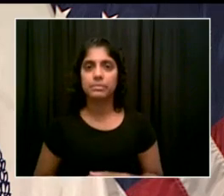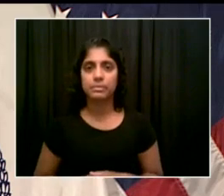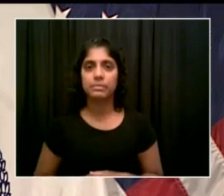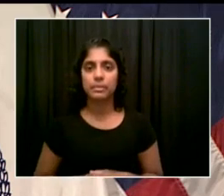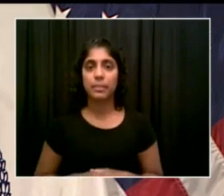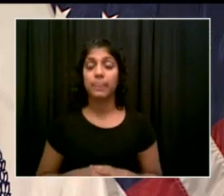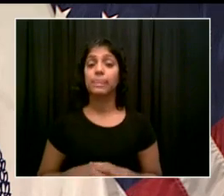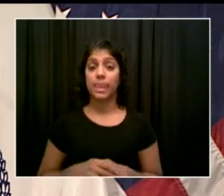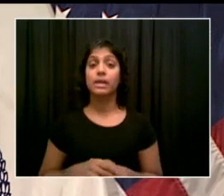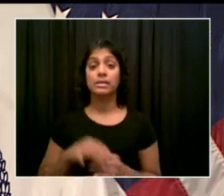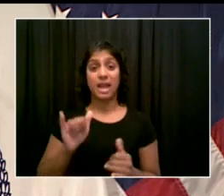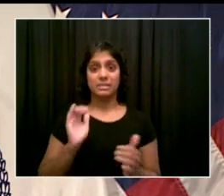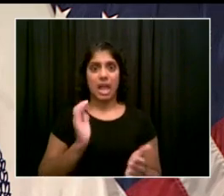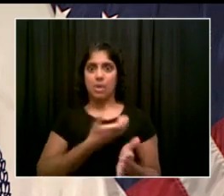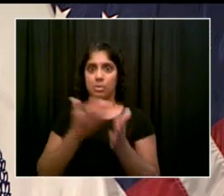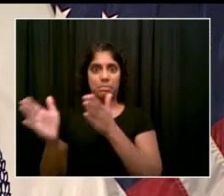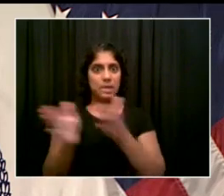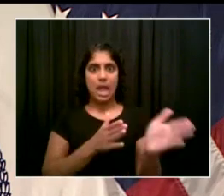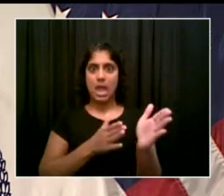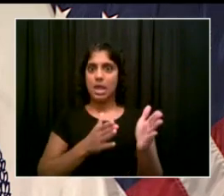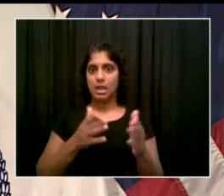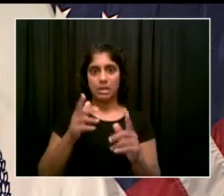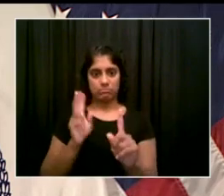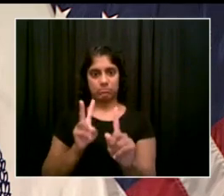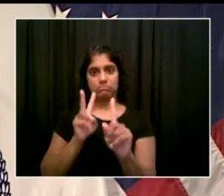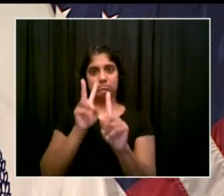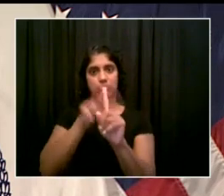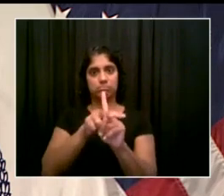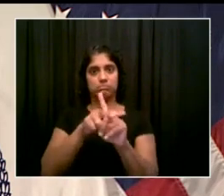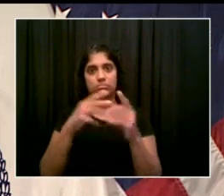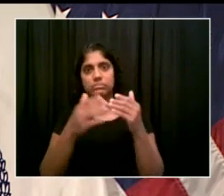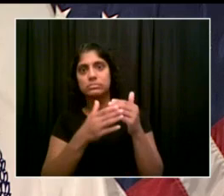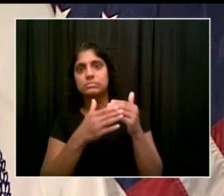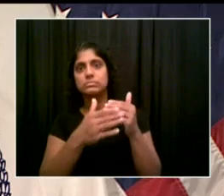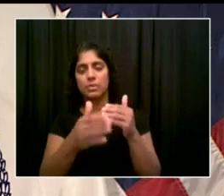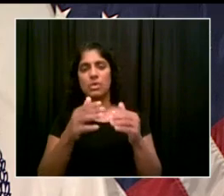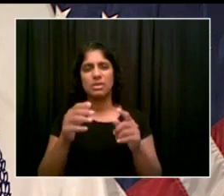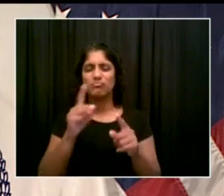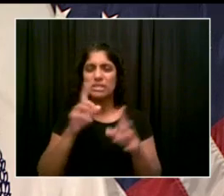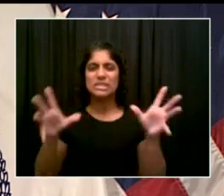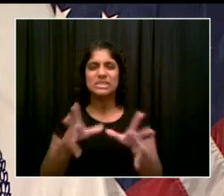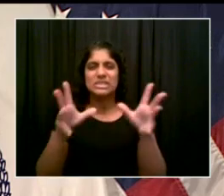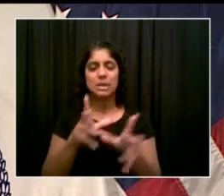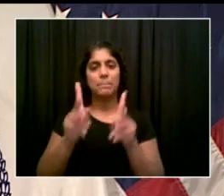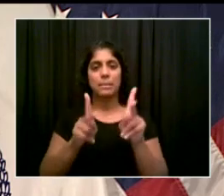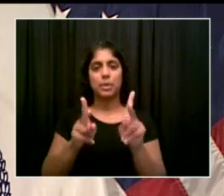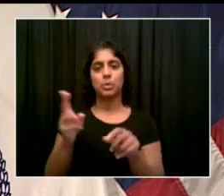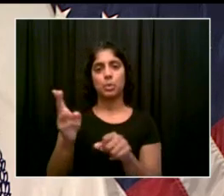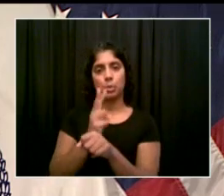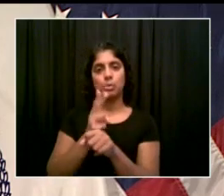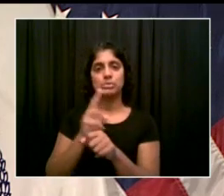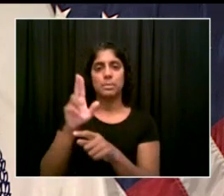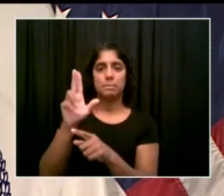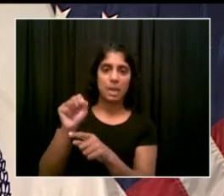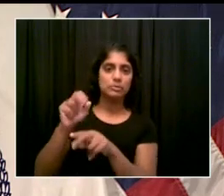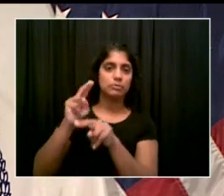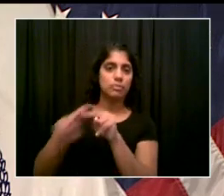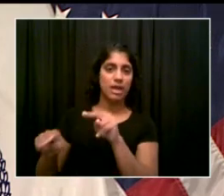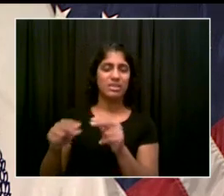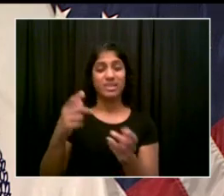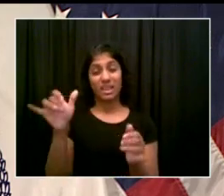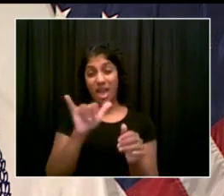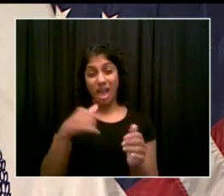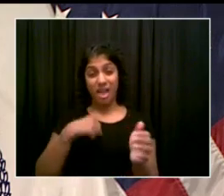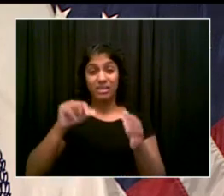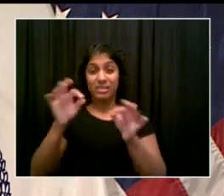buses, we need congestion pricing. And the state of New York and the MTA are doing essentially nothing to move it forward, and that's got to end.